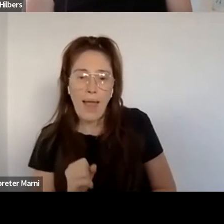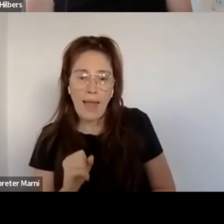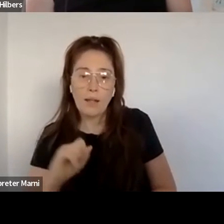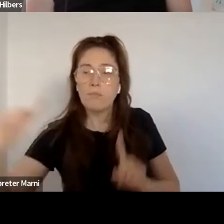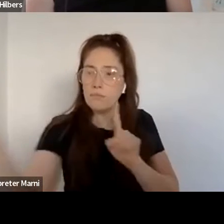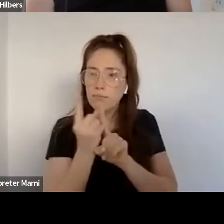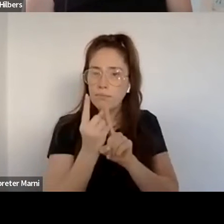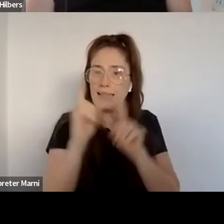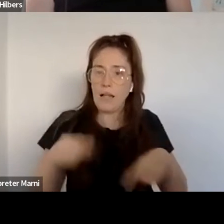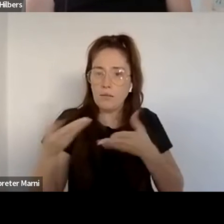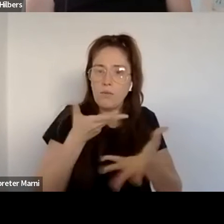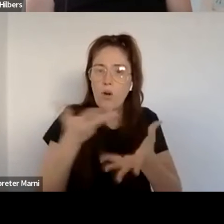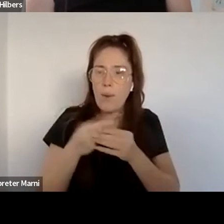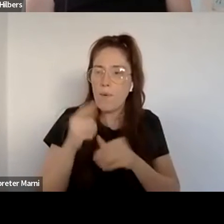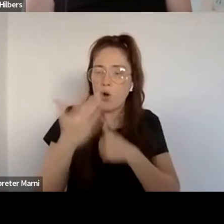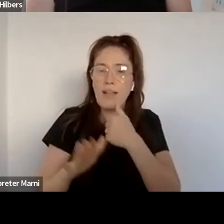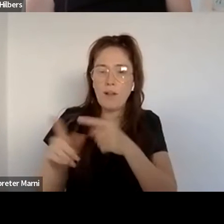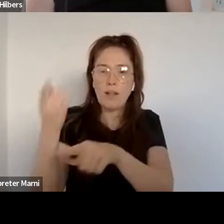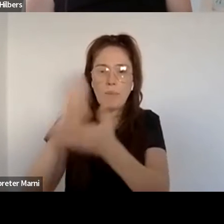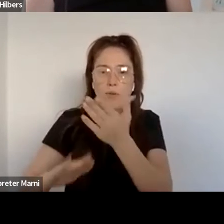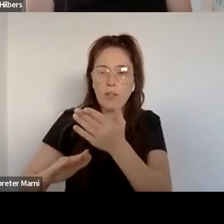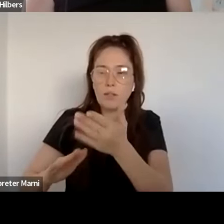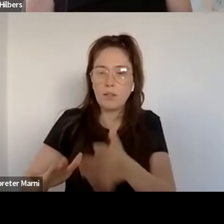that's been very rewarding and very interesting.